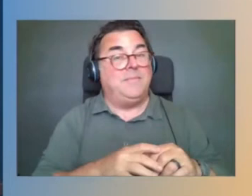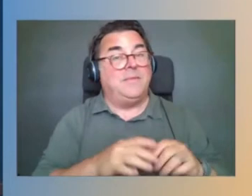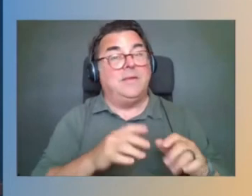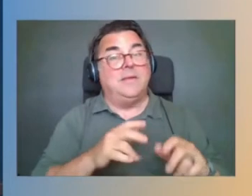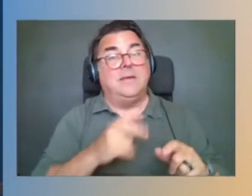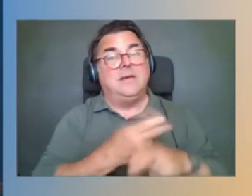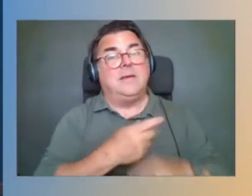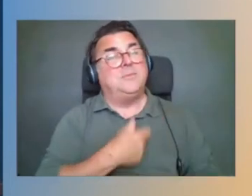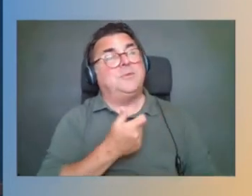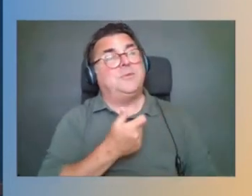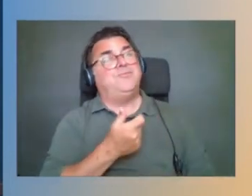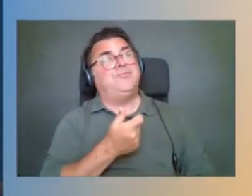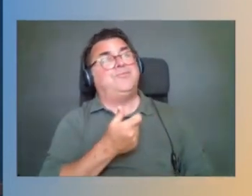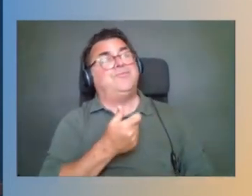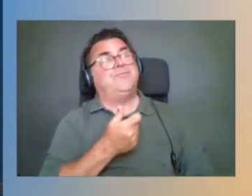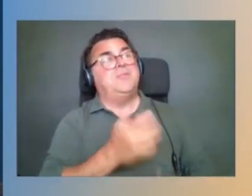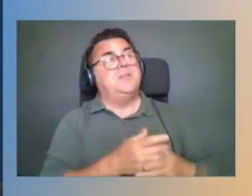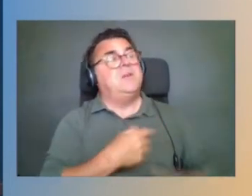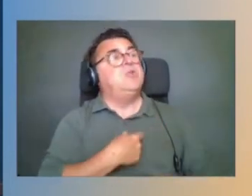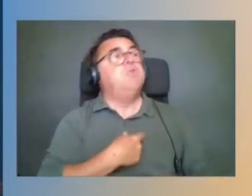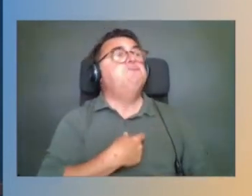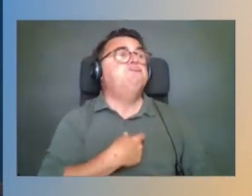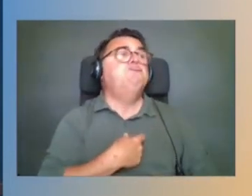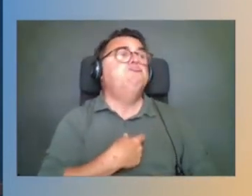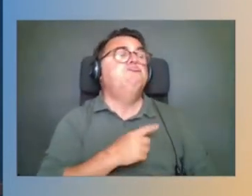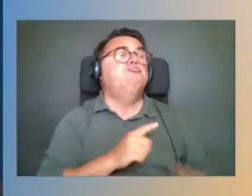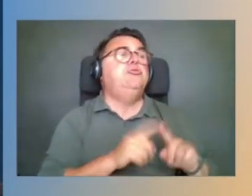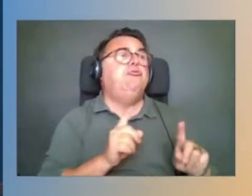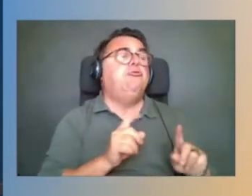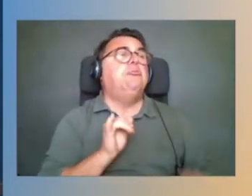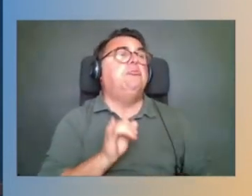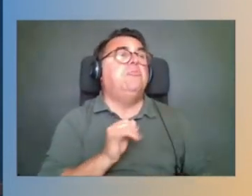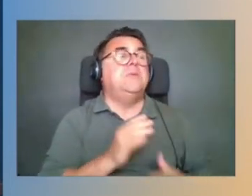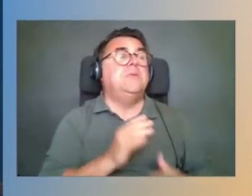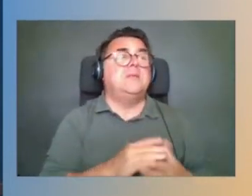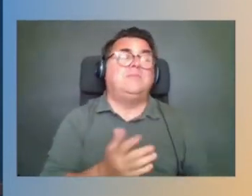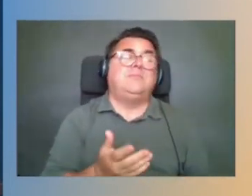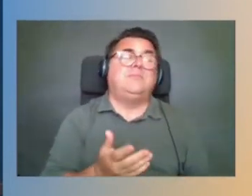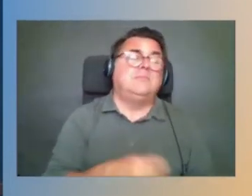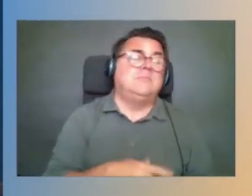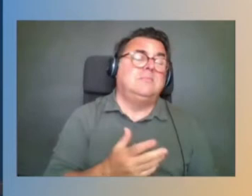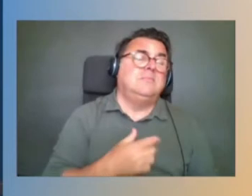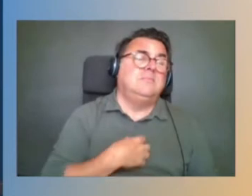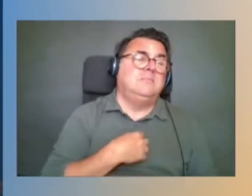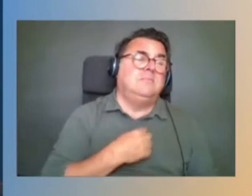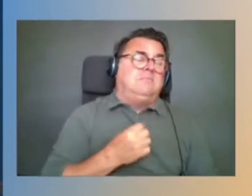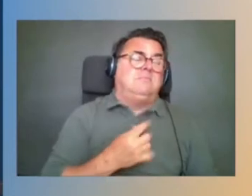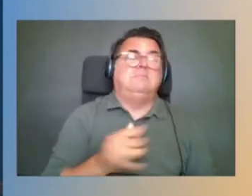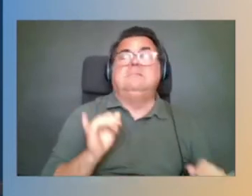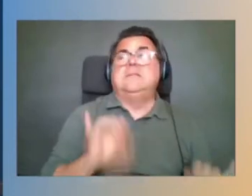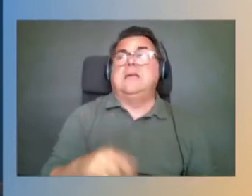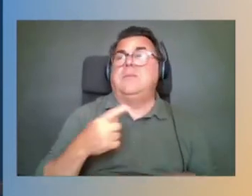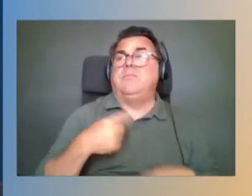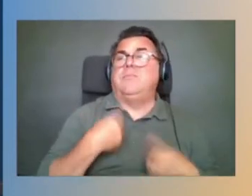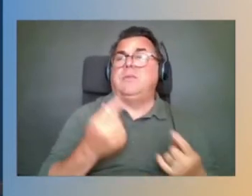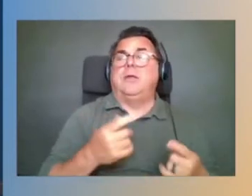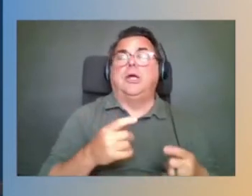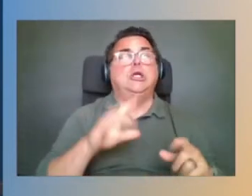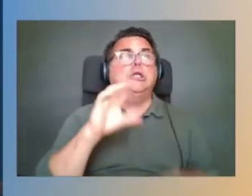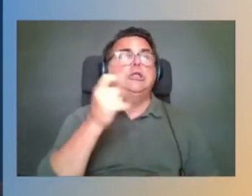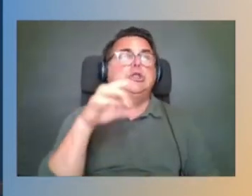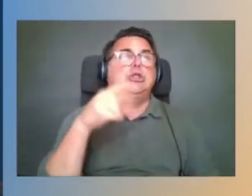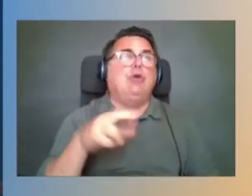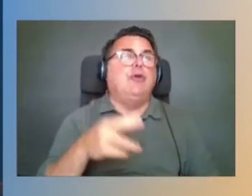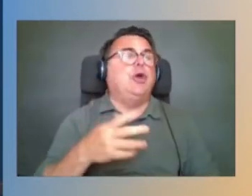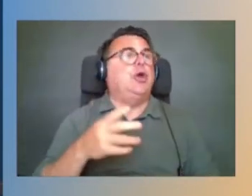them would kind of get it and say, this is different. And some of them would just say, there's nothing special here. This is just a bunch of servers. It's just a